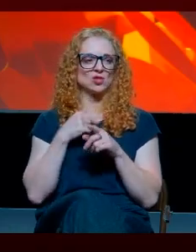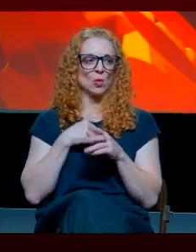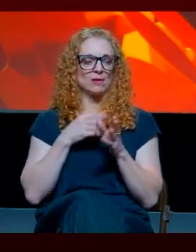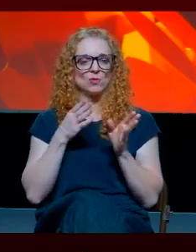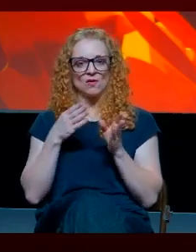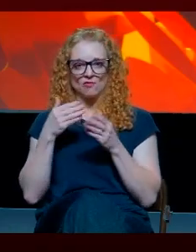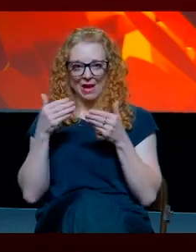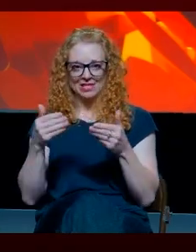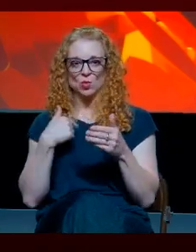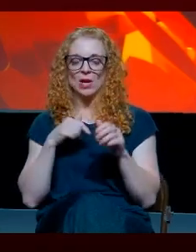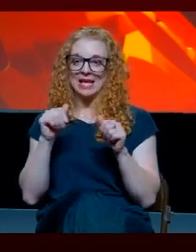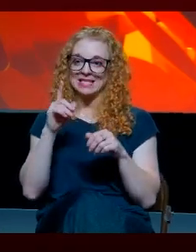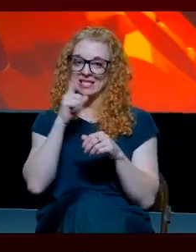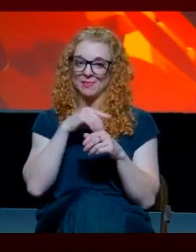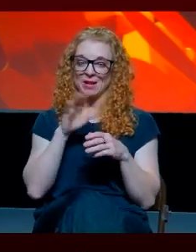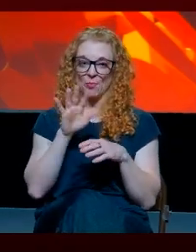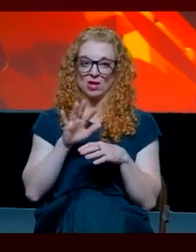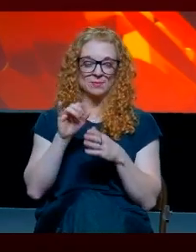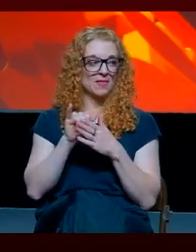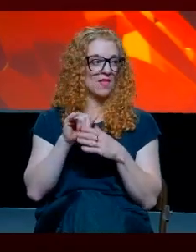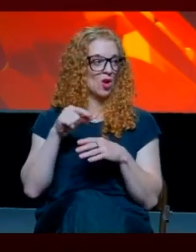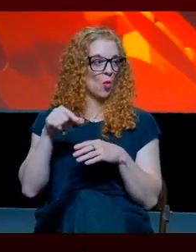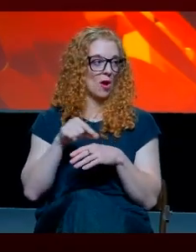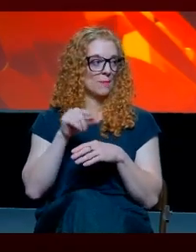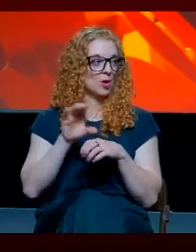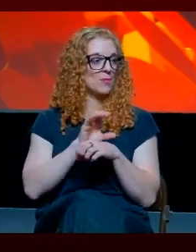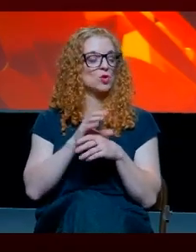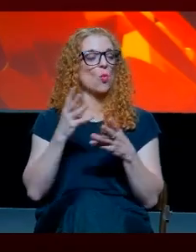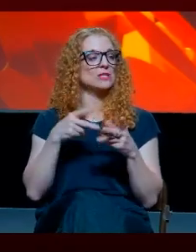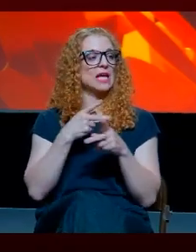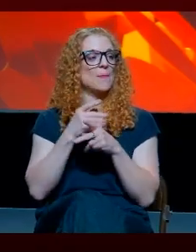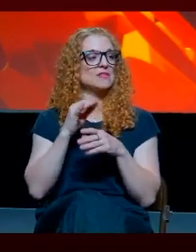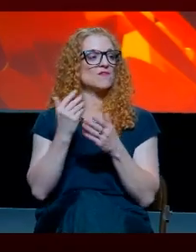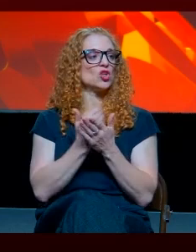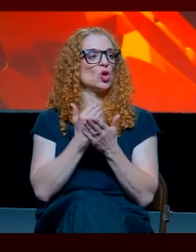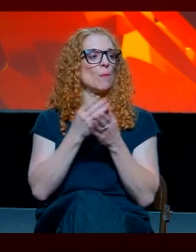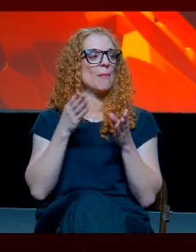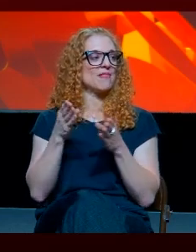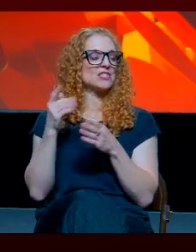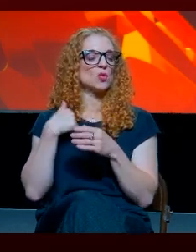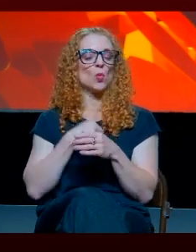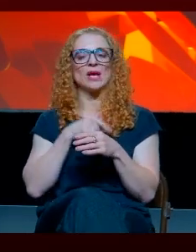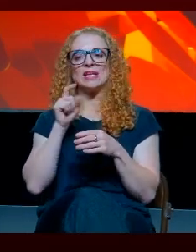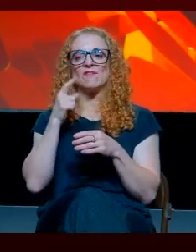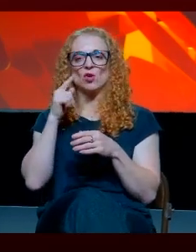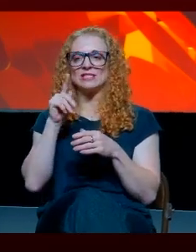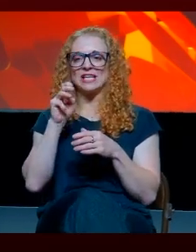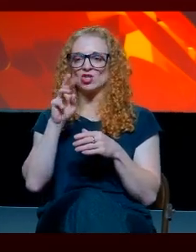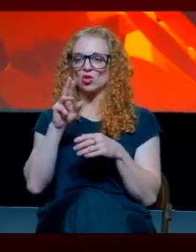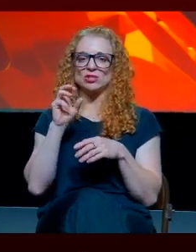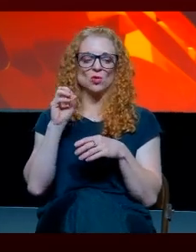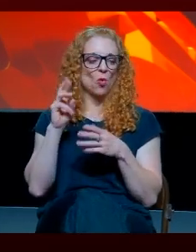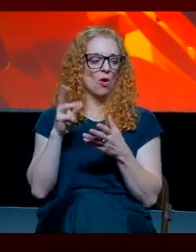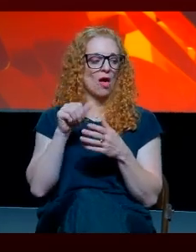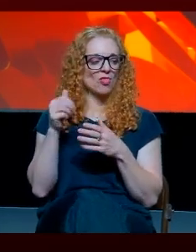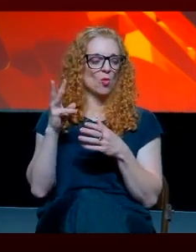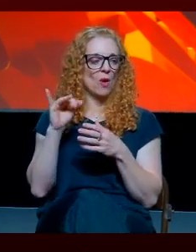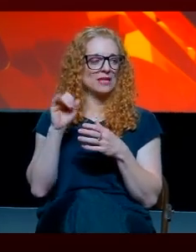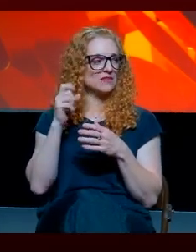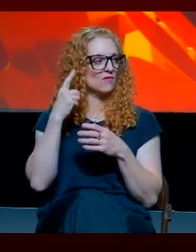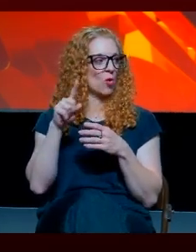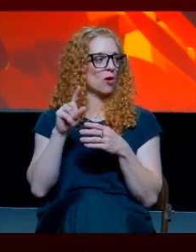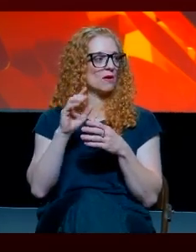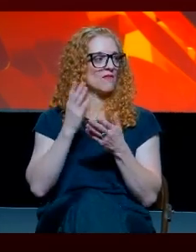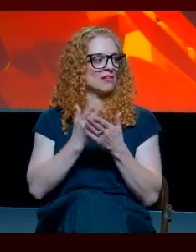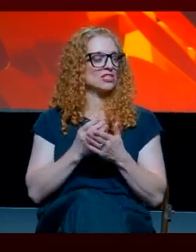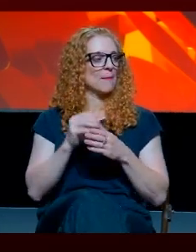able to simulate even approximately the quantum computers, what types of new methods will we need in tensors or otherwise to perform validation, benchmarking,